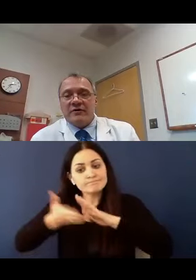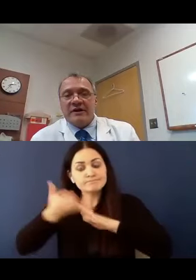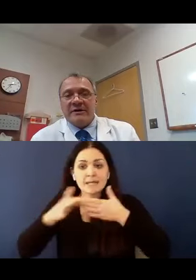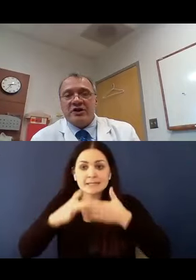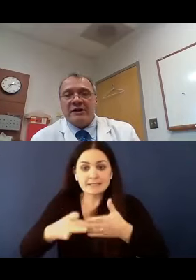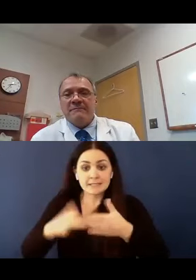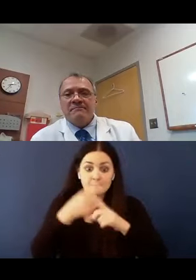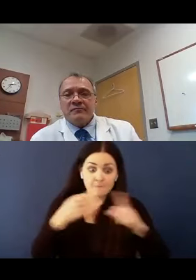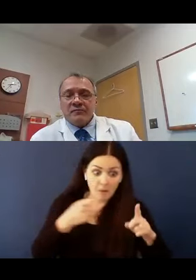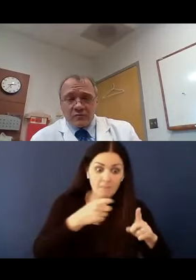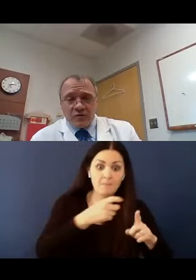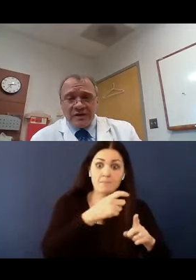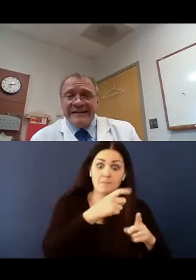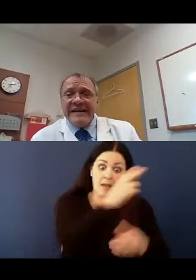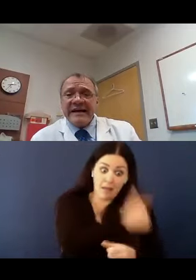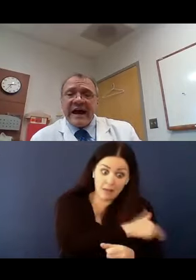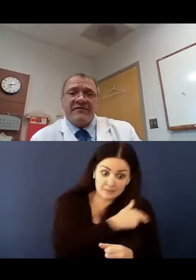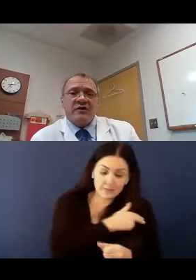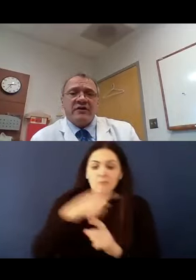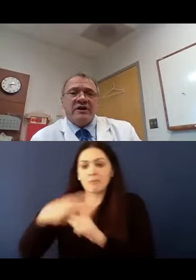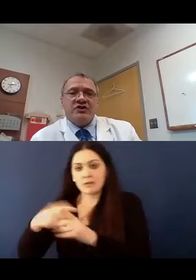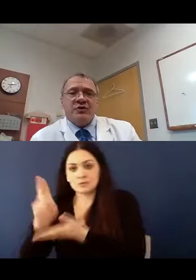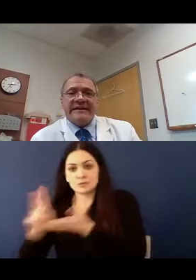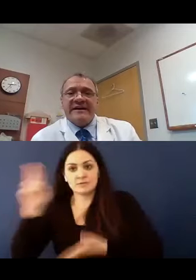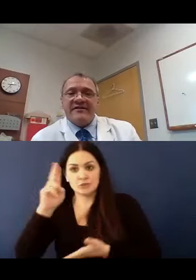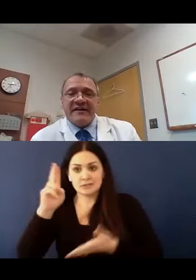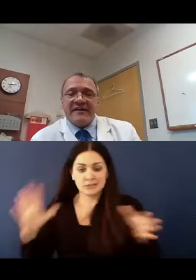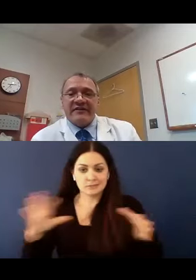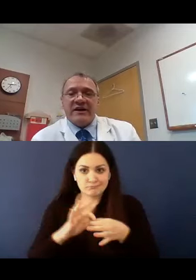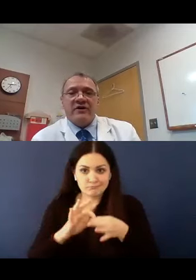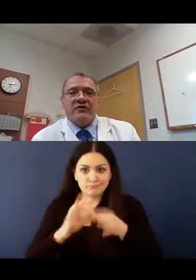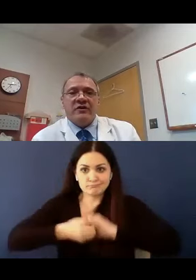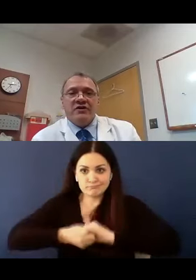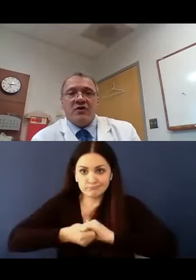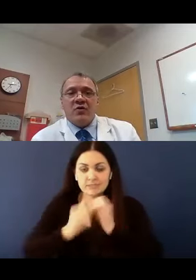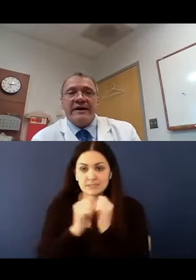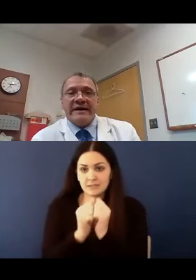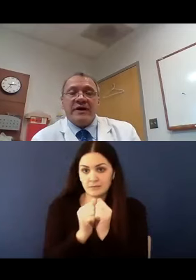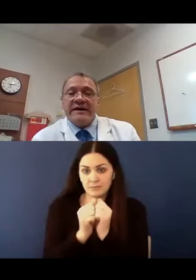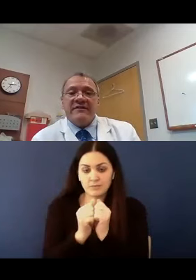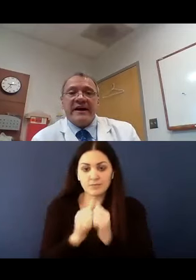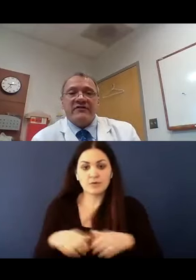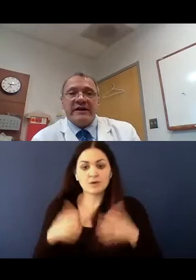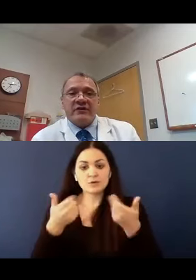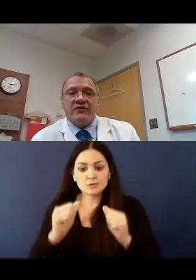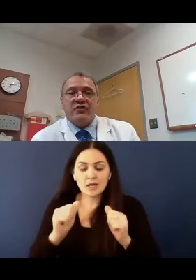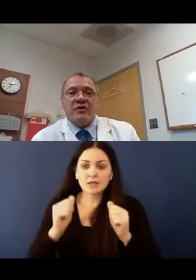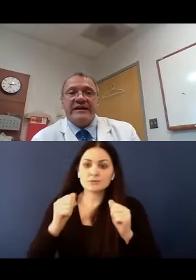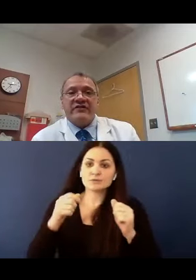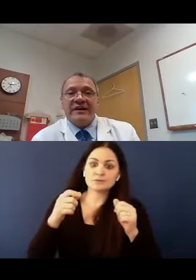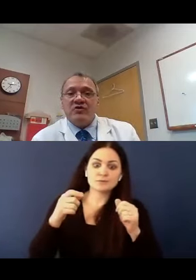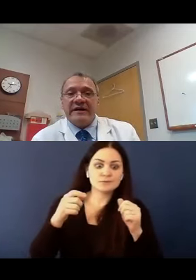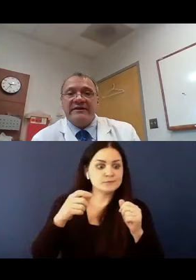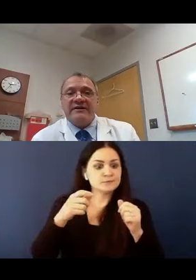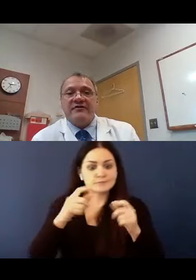the University of Michigan, leading an effort to identify vaccinators, to coordinate training of vaccinators, to